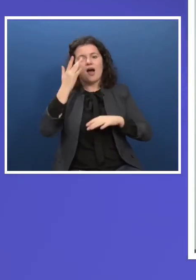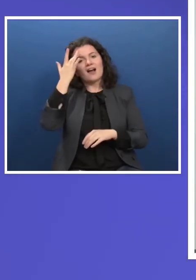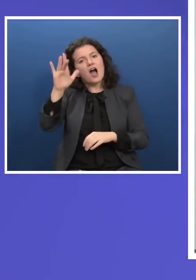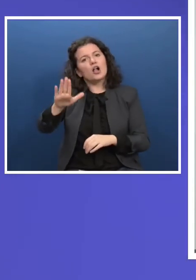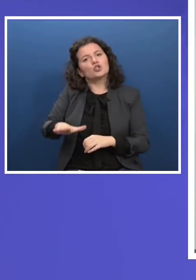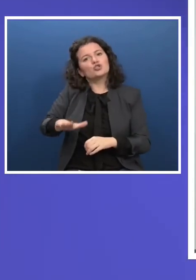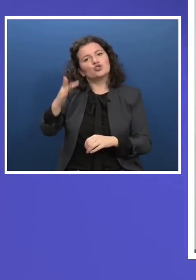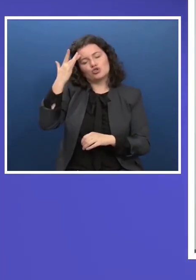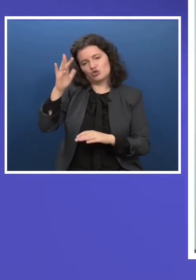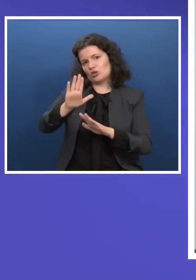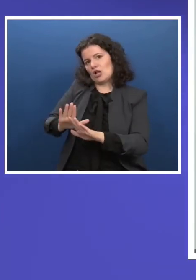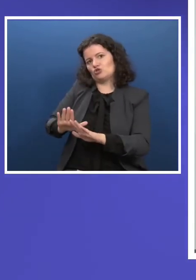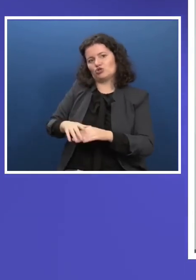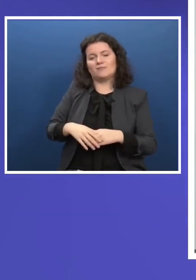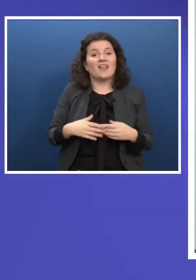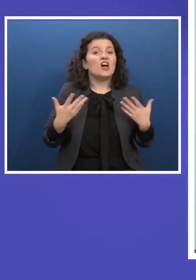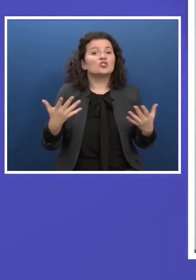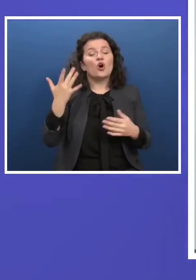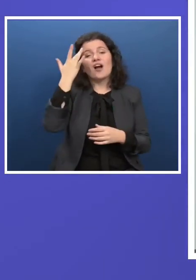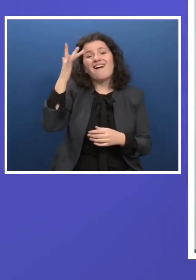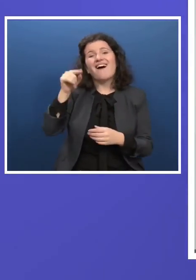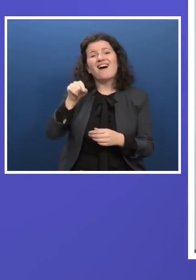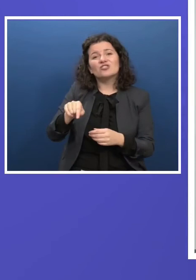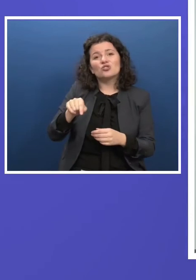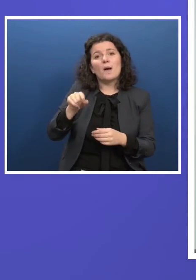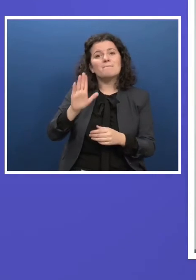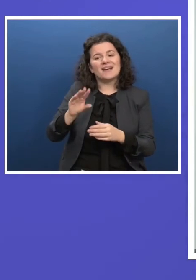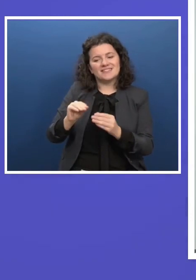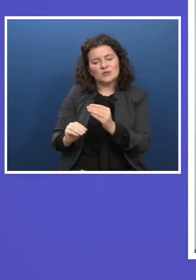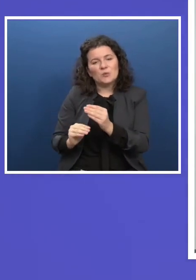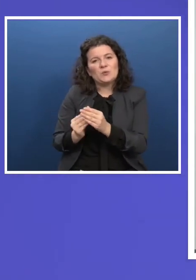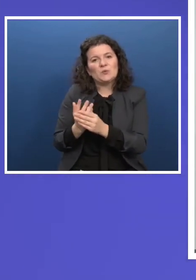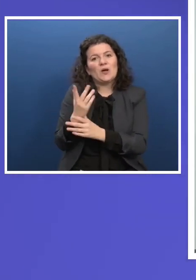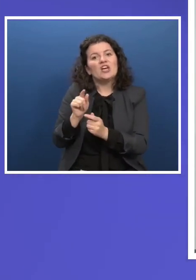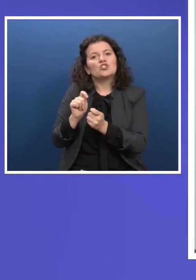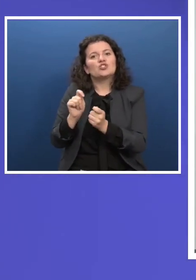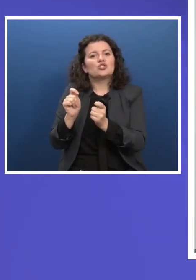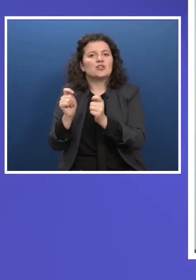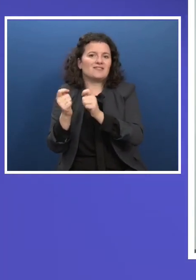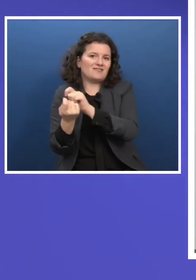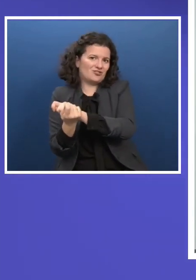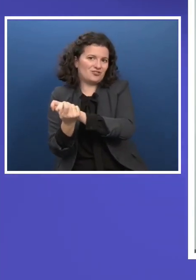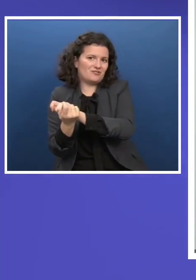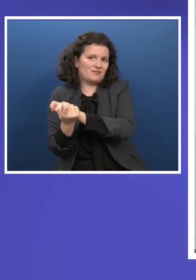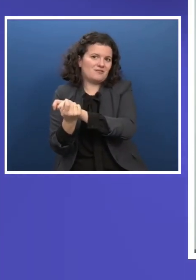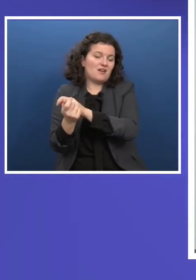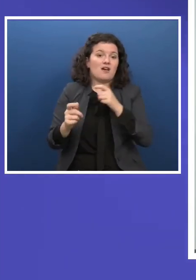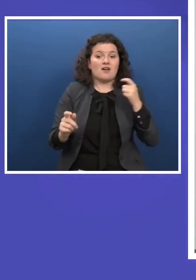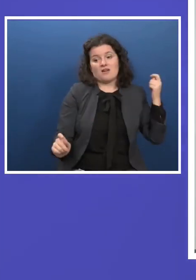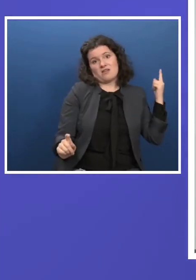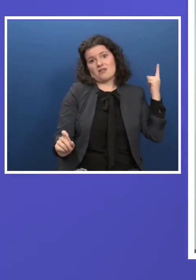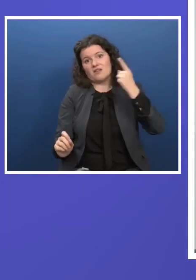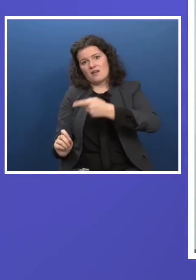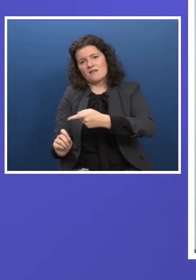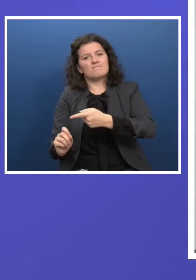change has to be transformational from within the culture. And it's always advisable to create allies from people,